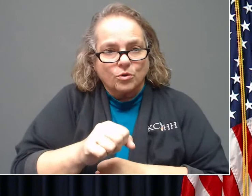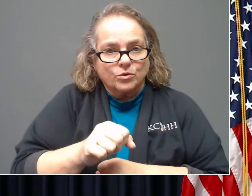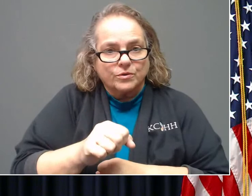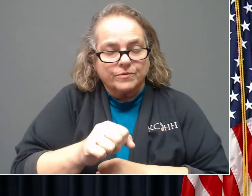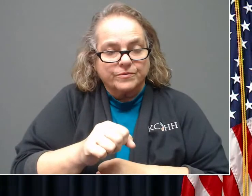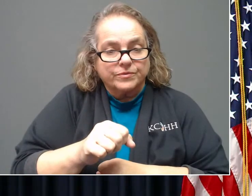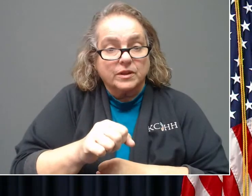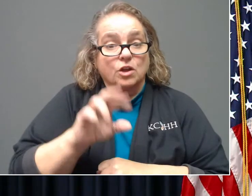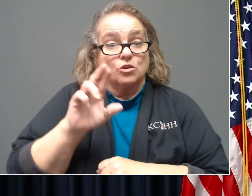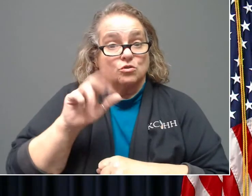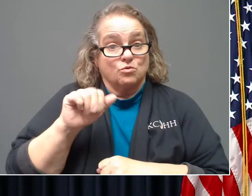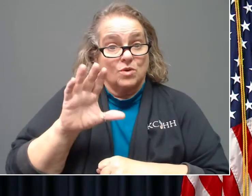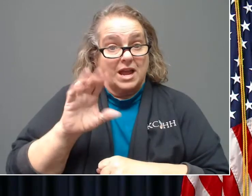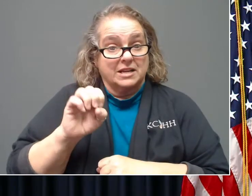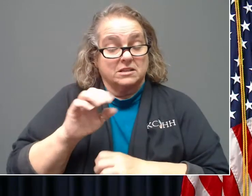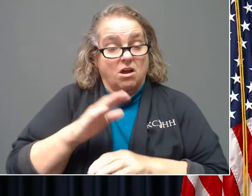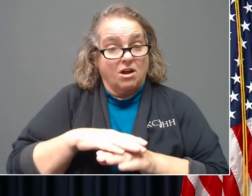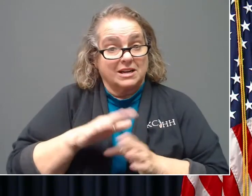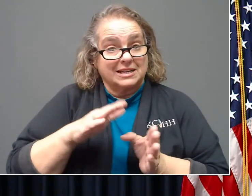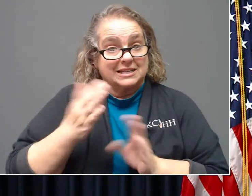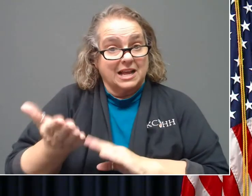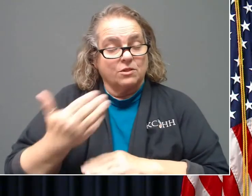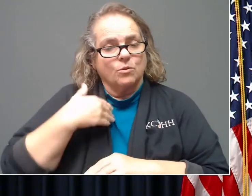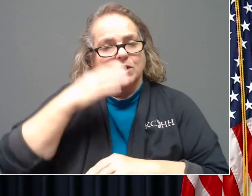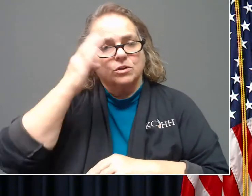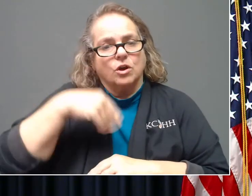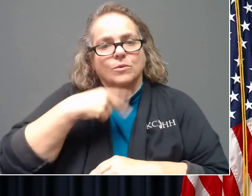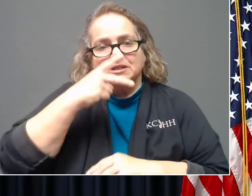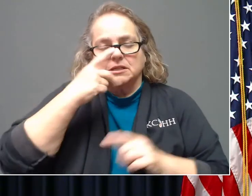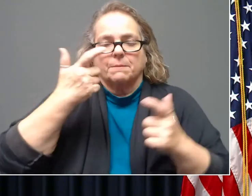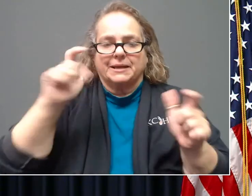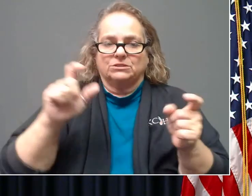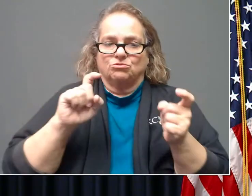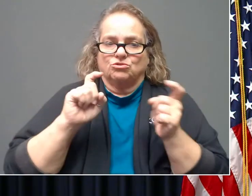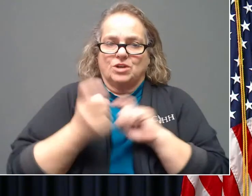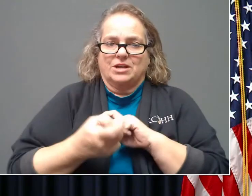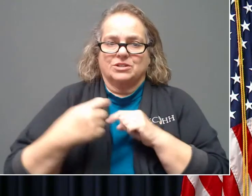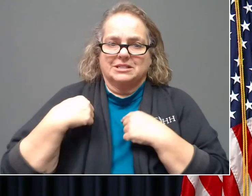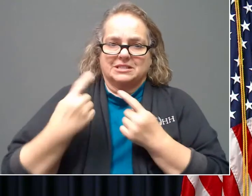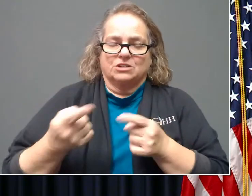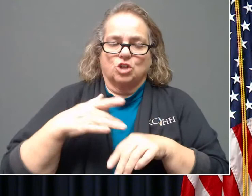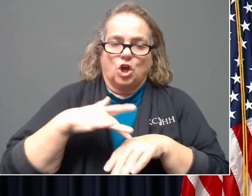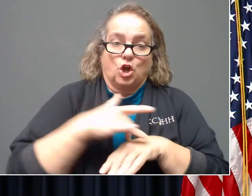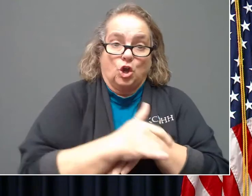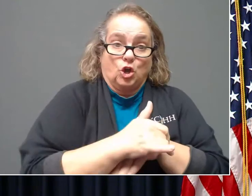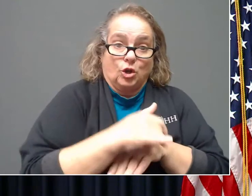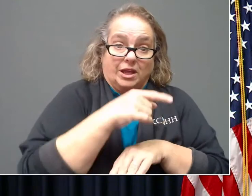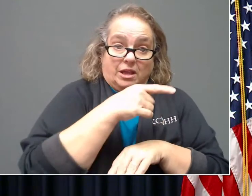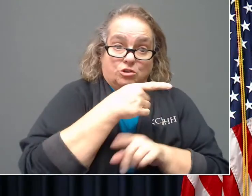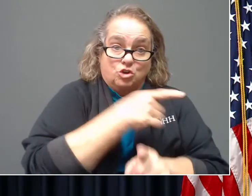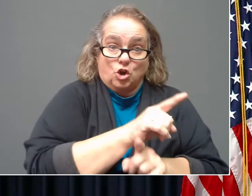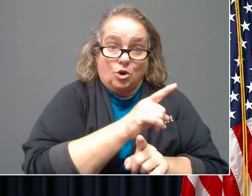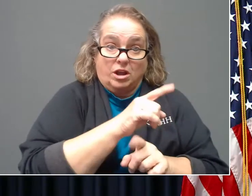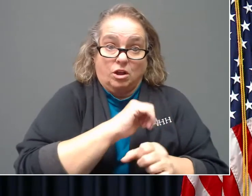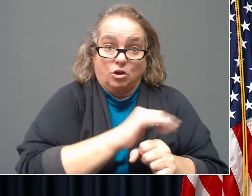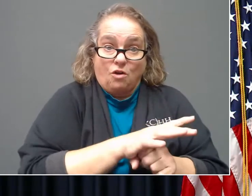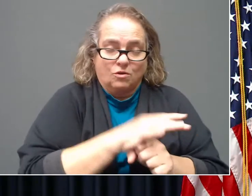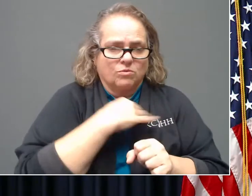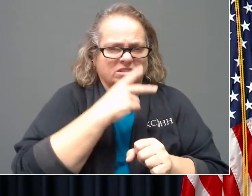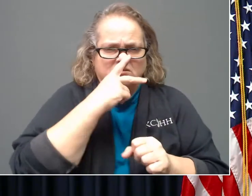of deaths, we've seen a major change since earlier in the pandemic when we saw huge